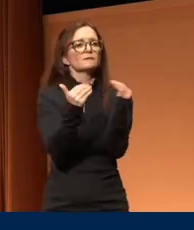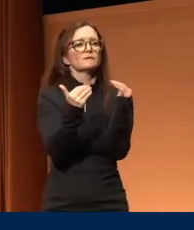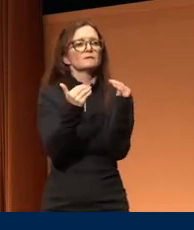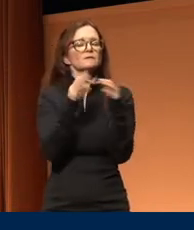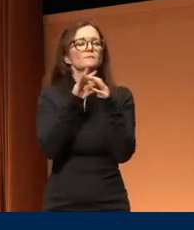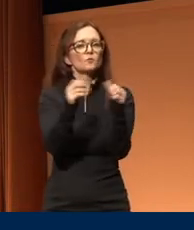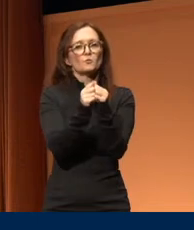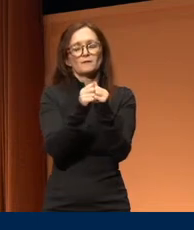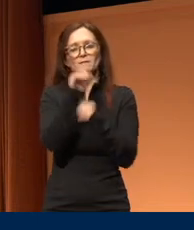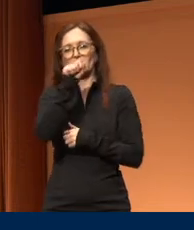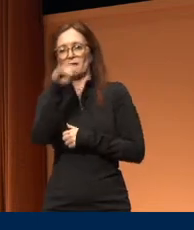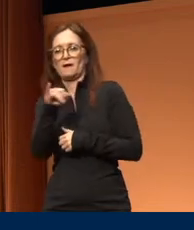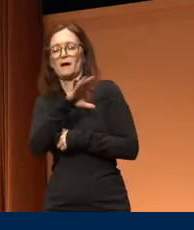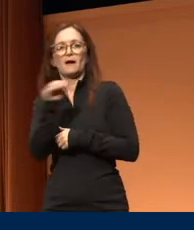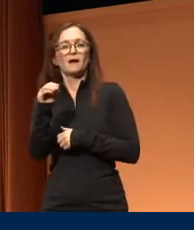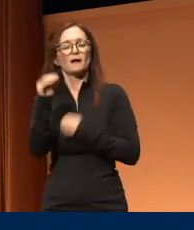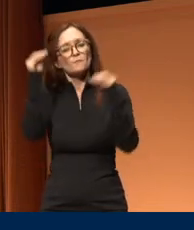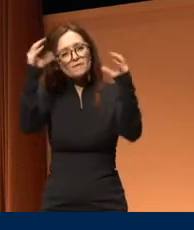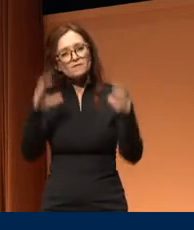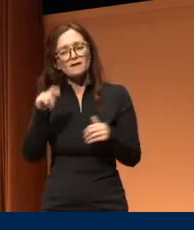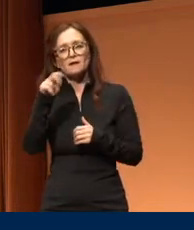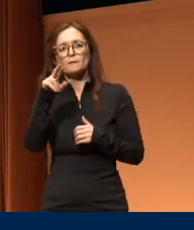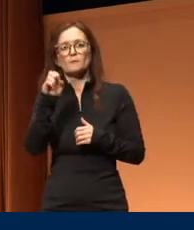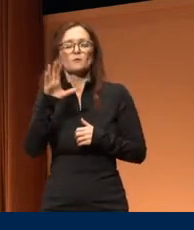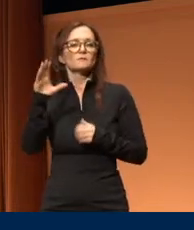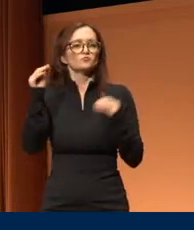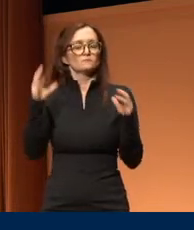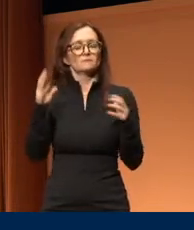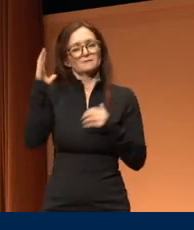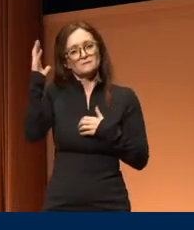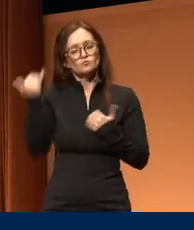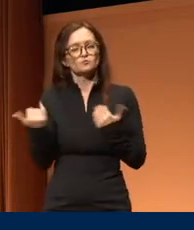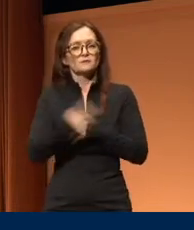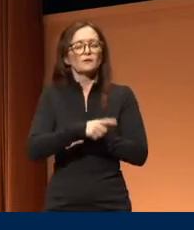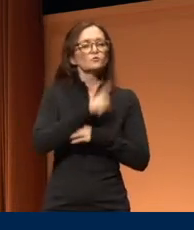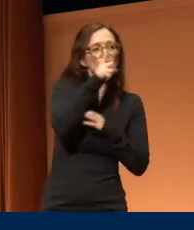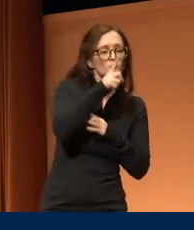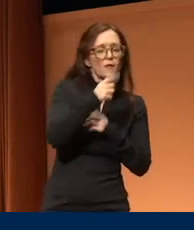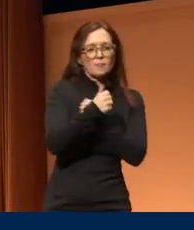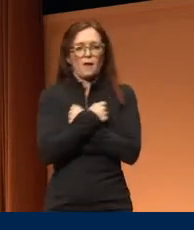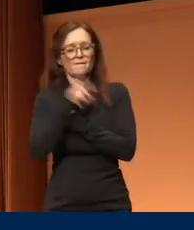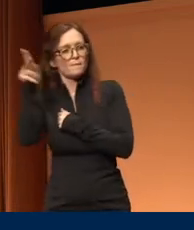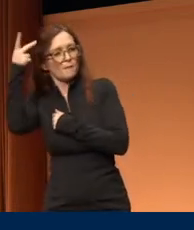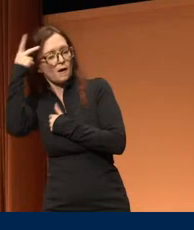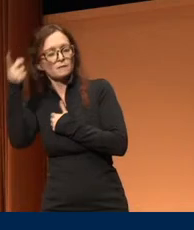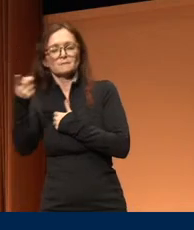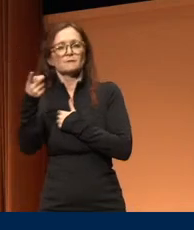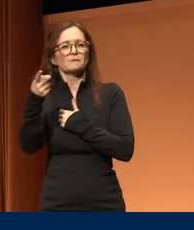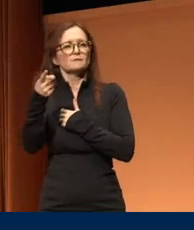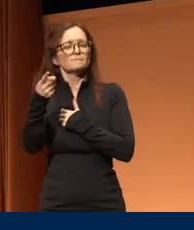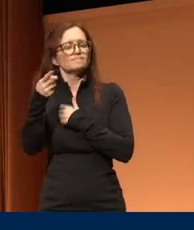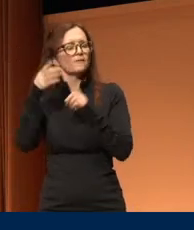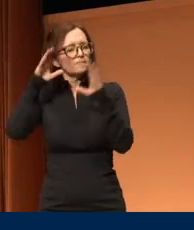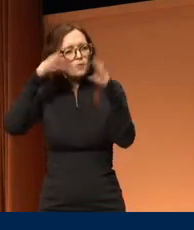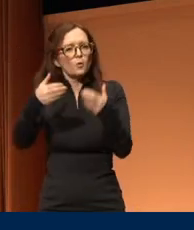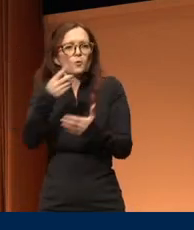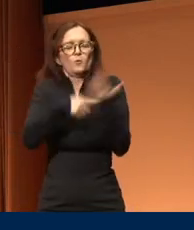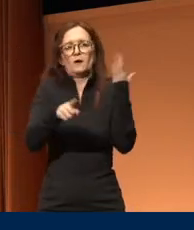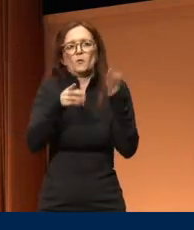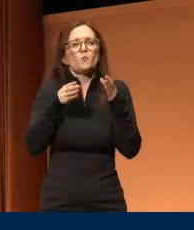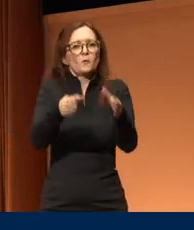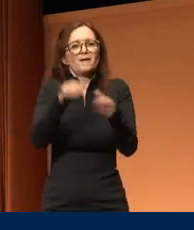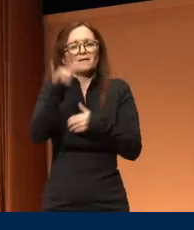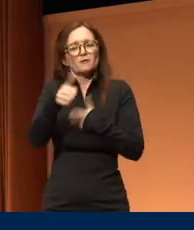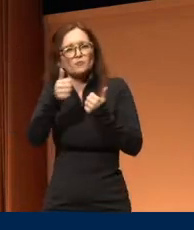AI. Professor Landemore's lecture today, Truth and Love in Politics, concerns the ways in which the pursuit